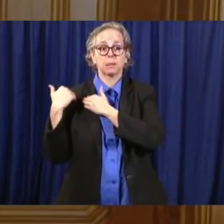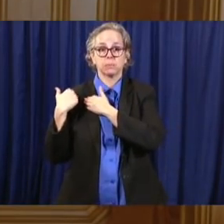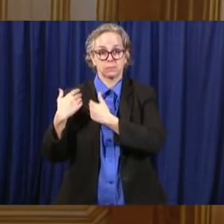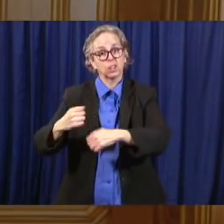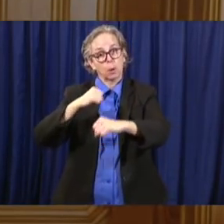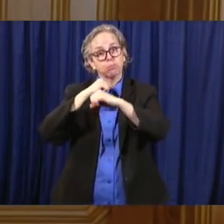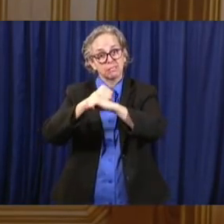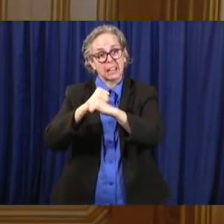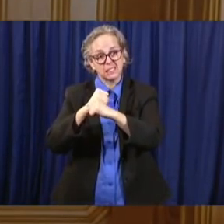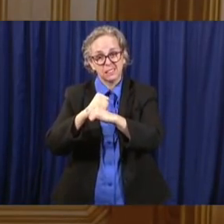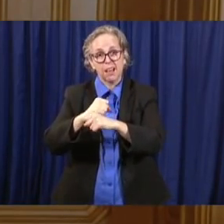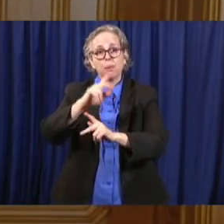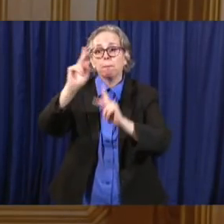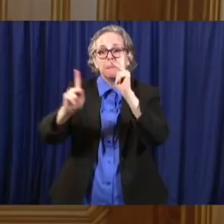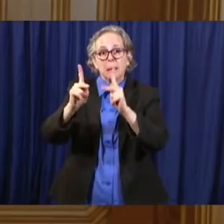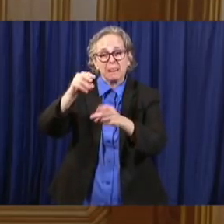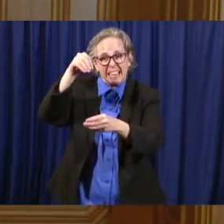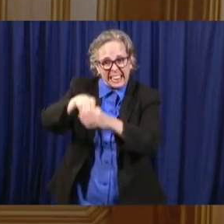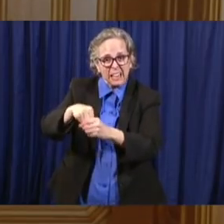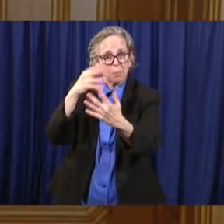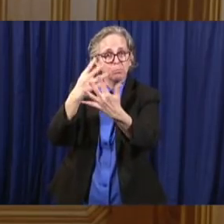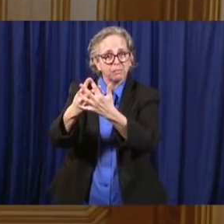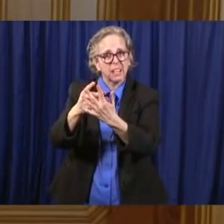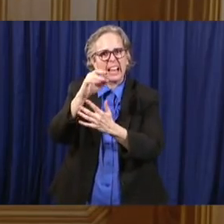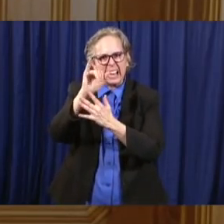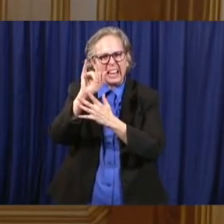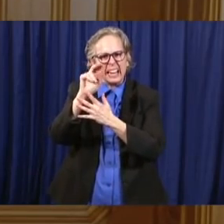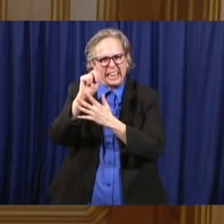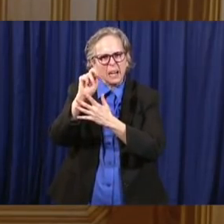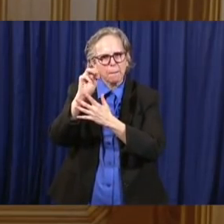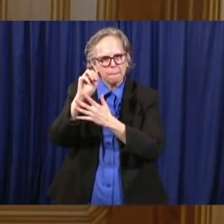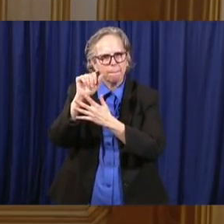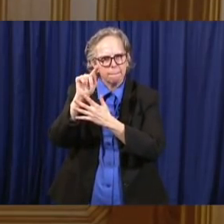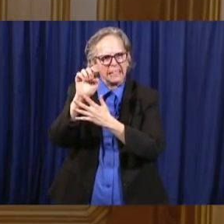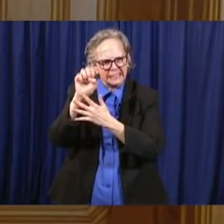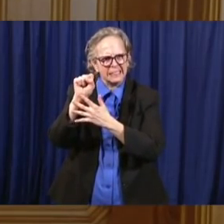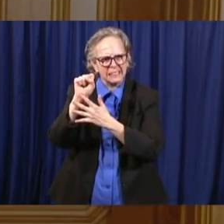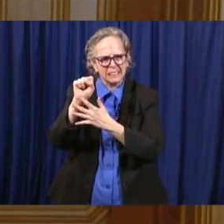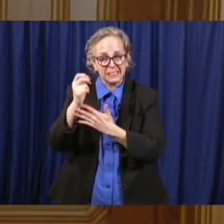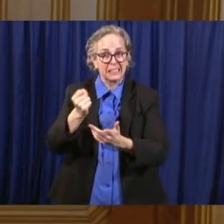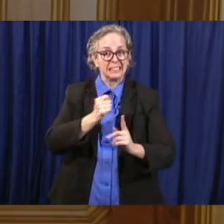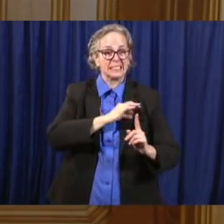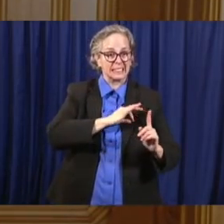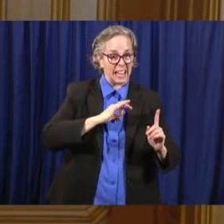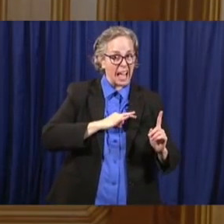And that certainly includes trying to protect them and the staff from the COVID-19.